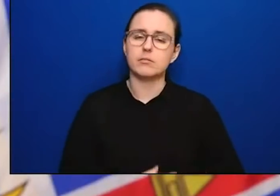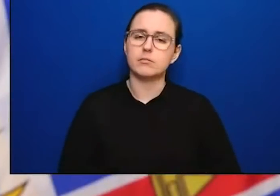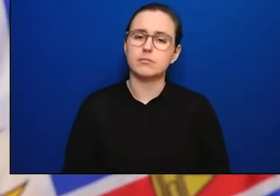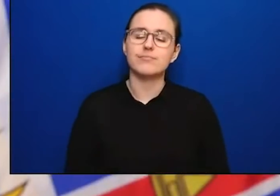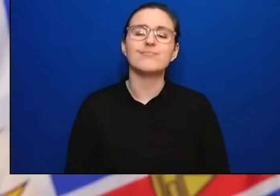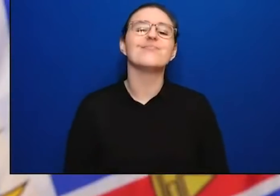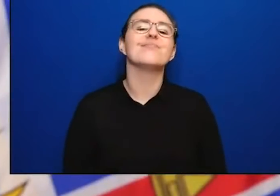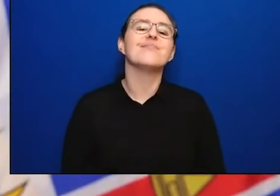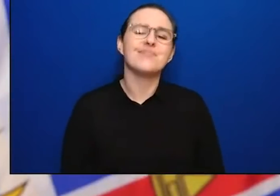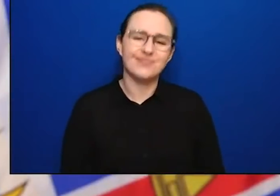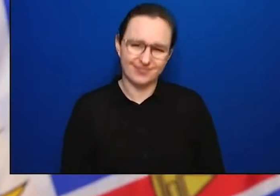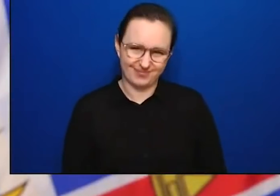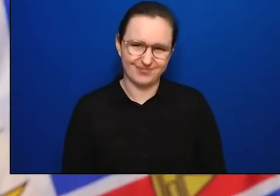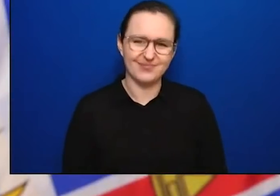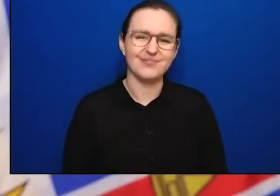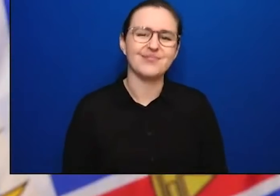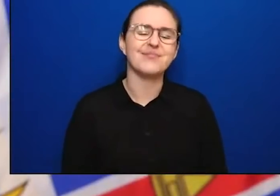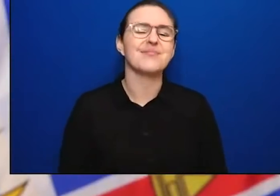Yeah,